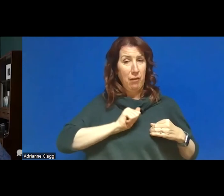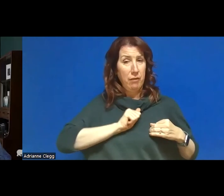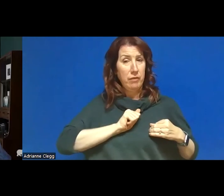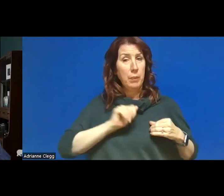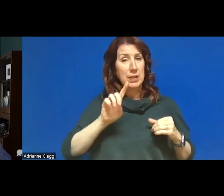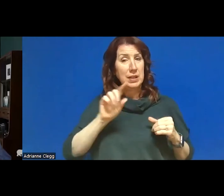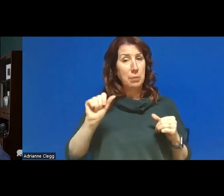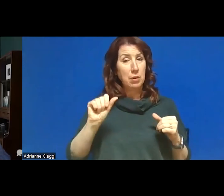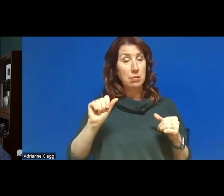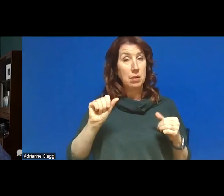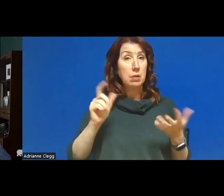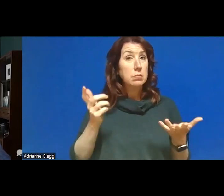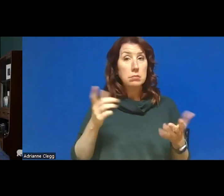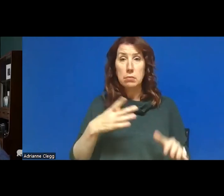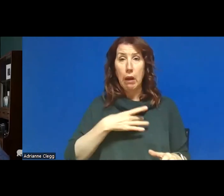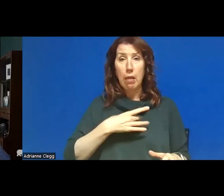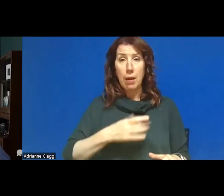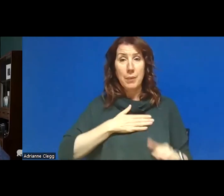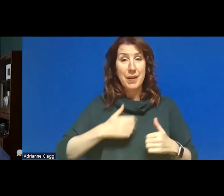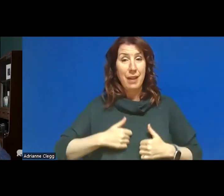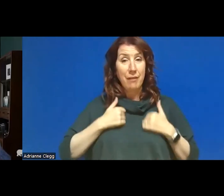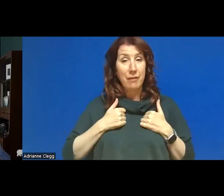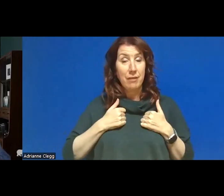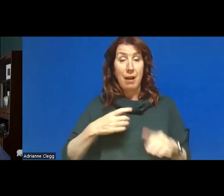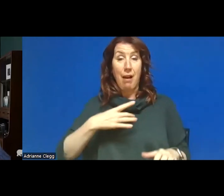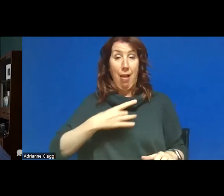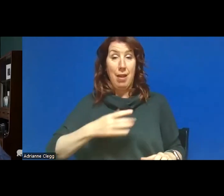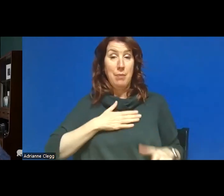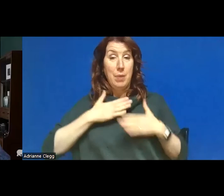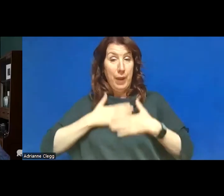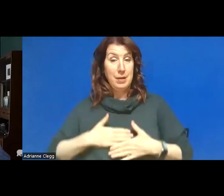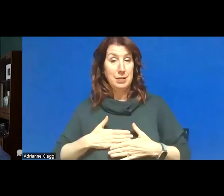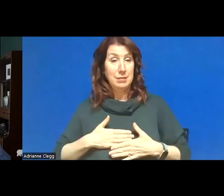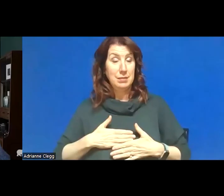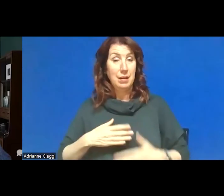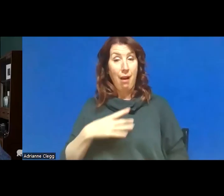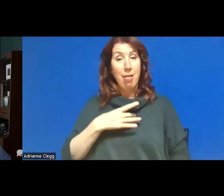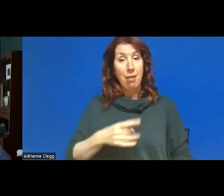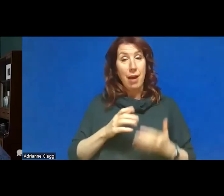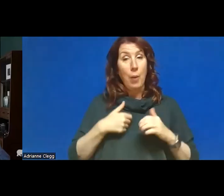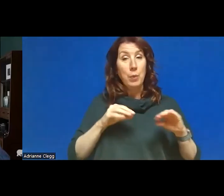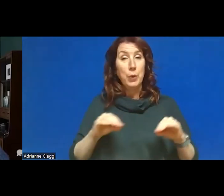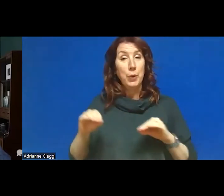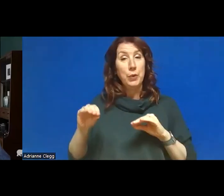I like my life. I like my body. I like the way it moves. I like the syncopation of